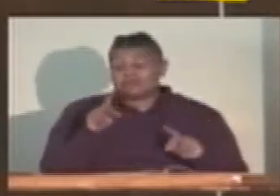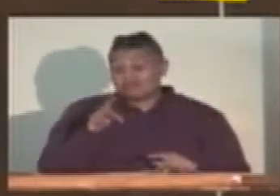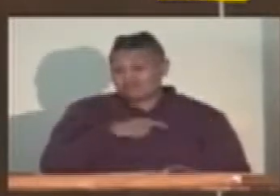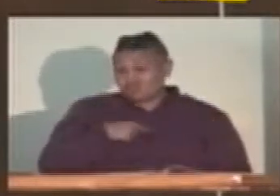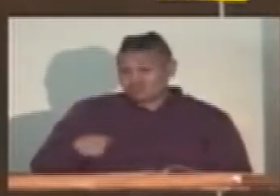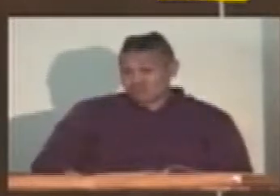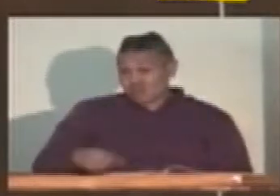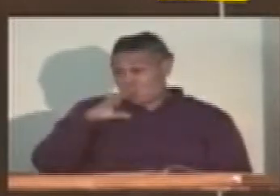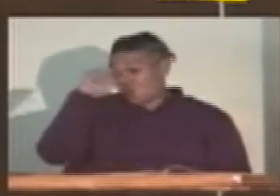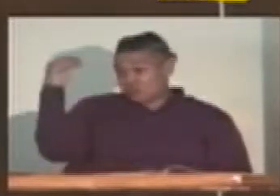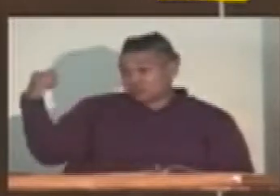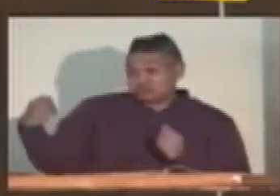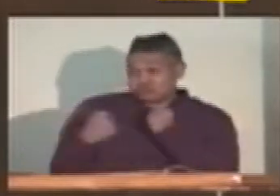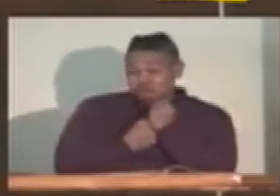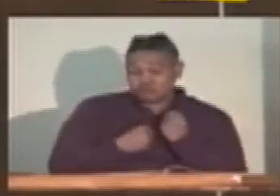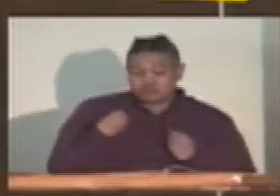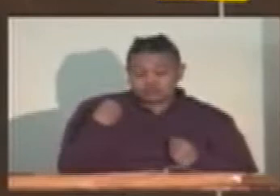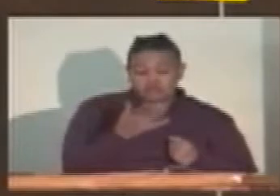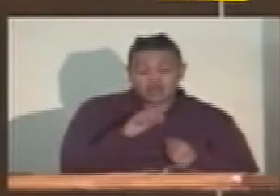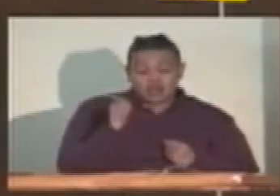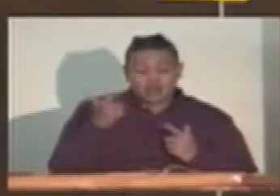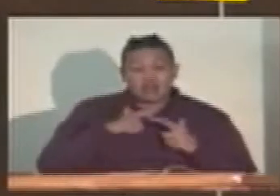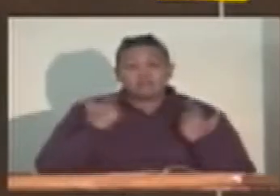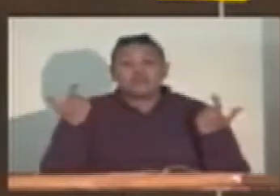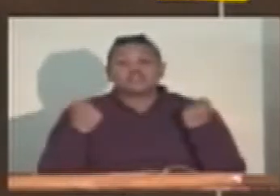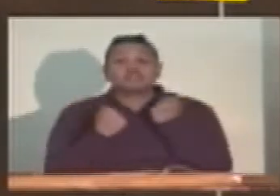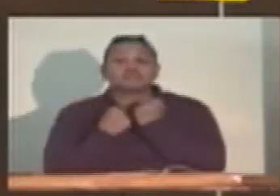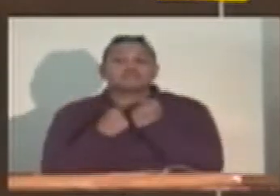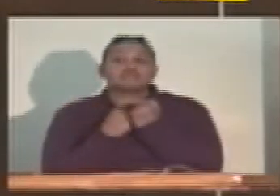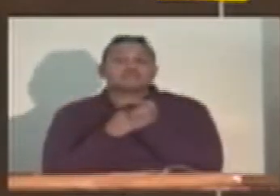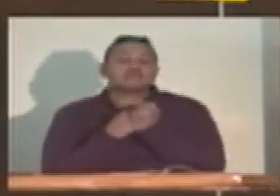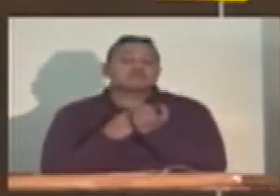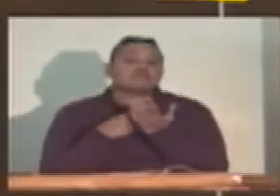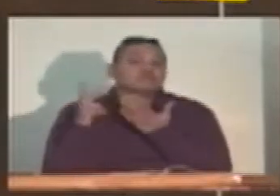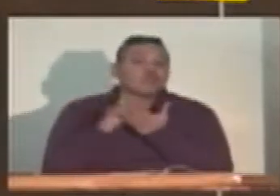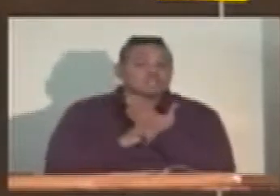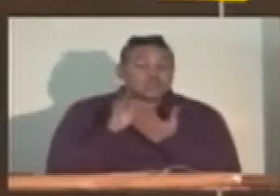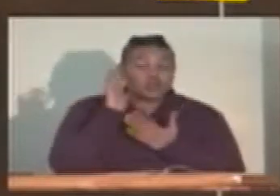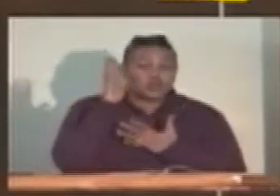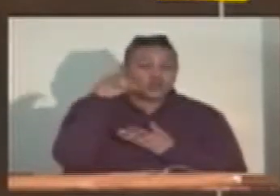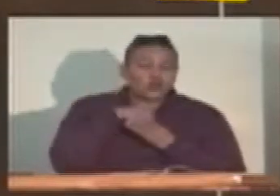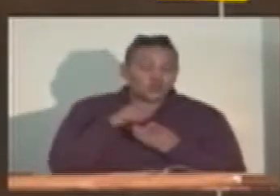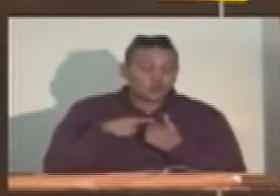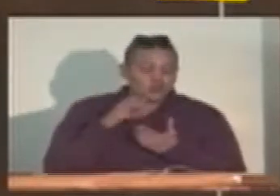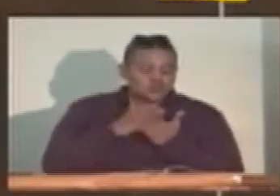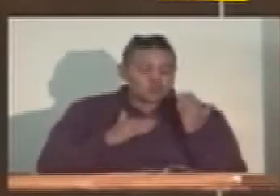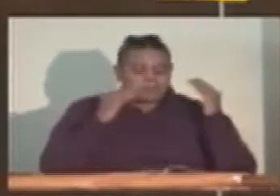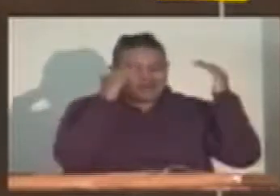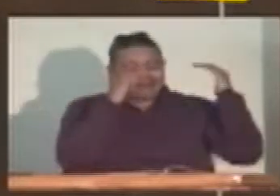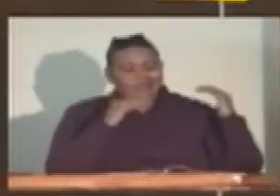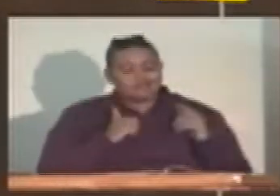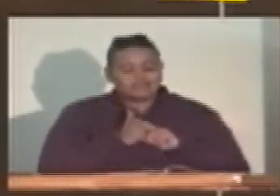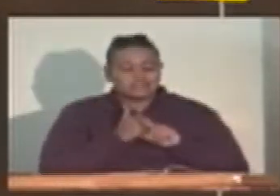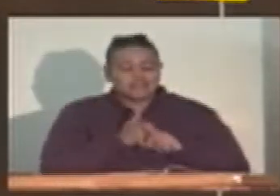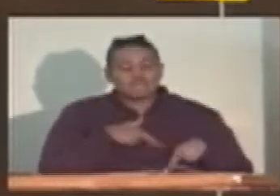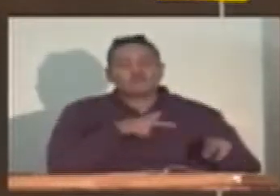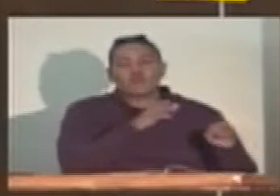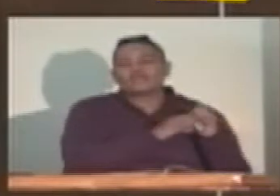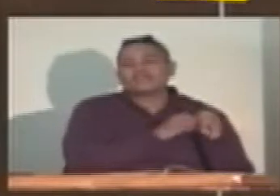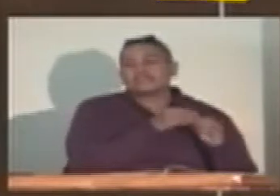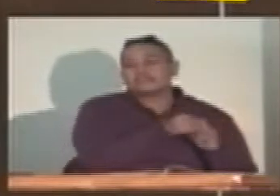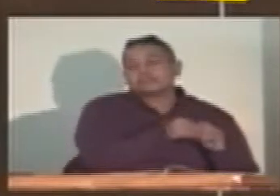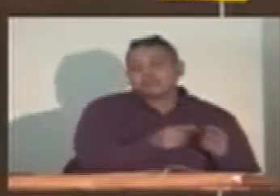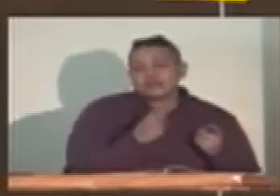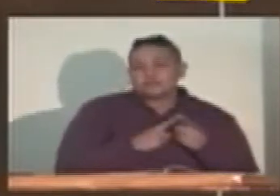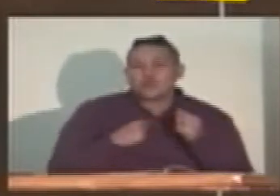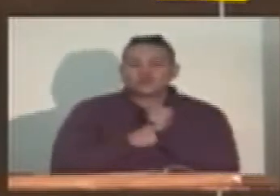China to finance another round of major infrastructure projects, which would include some levels of road maintenance